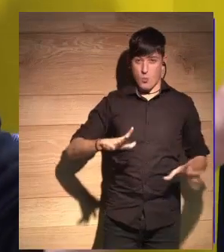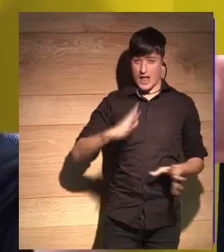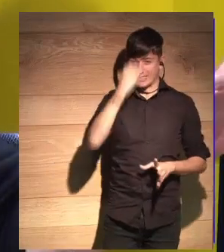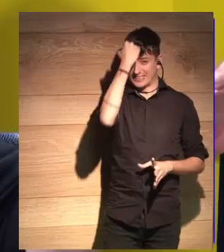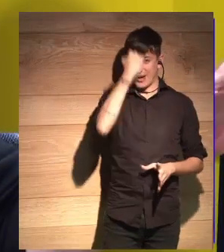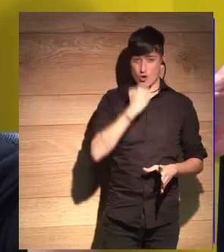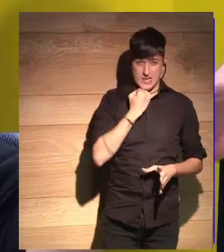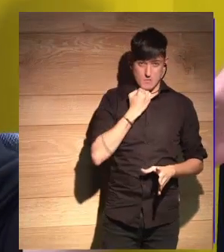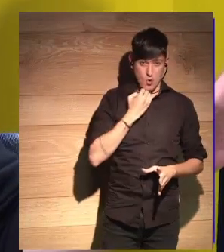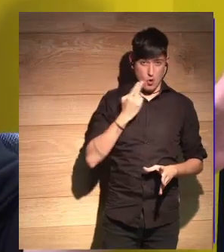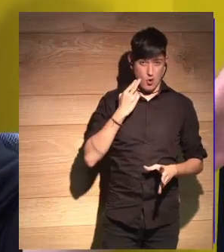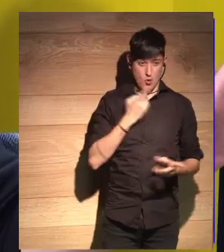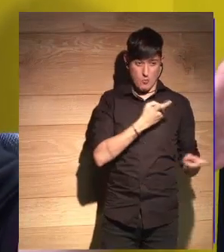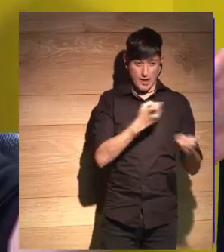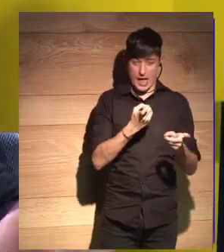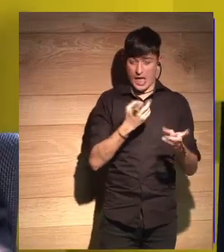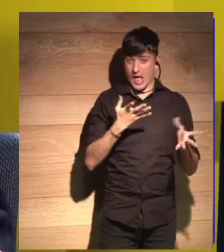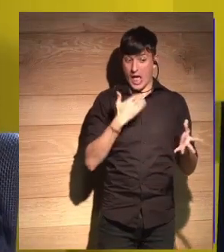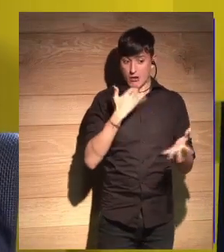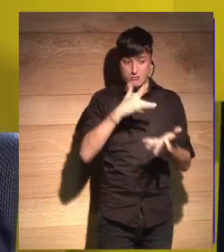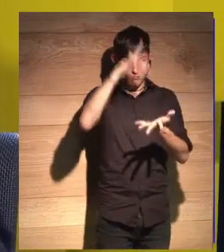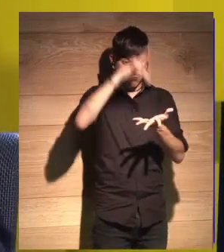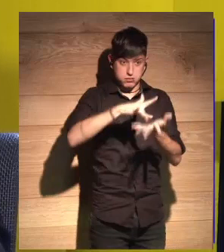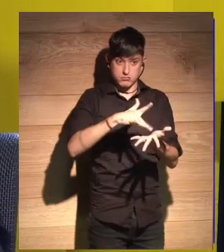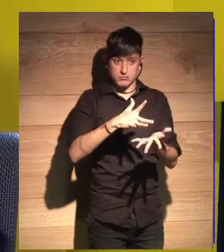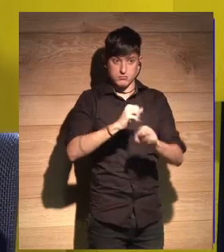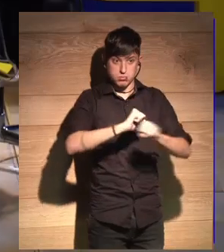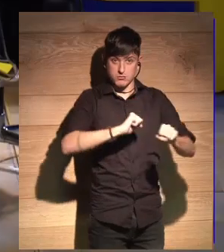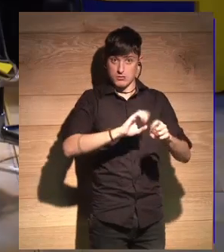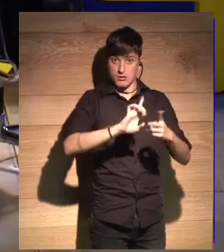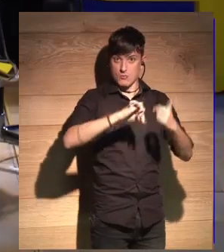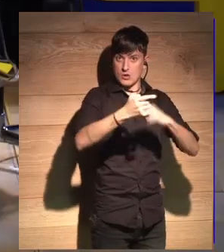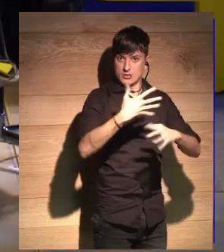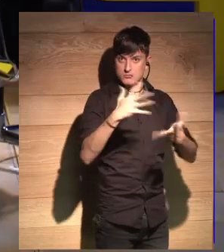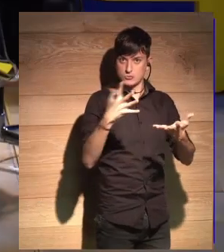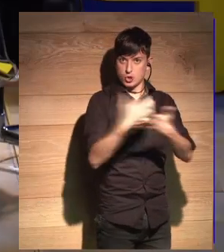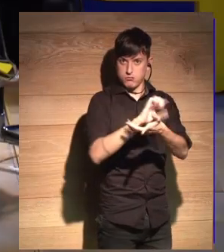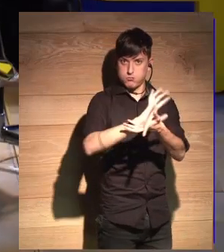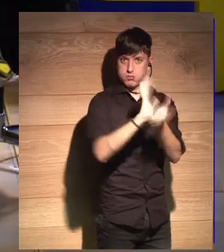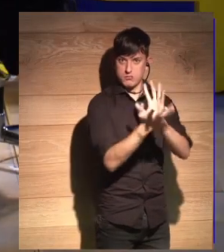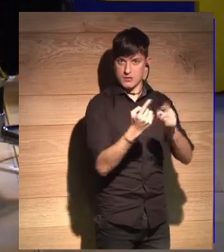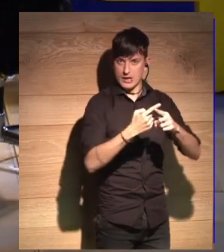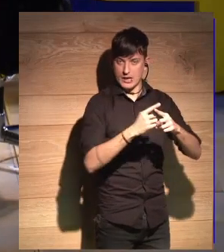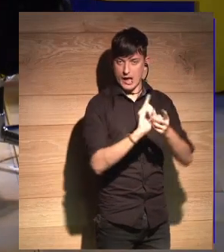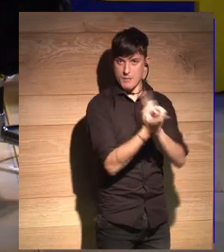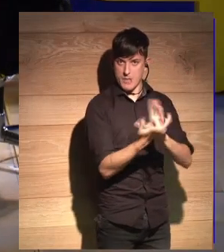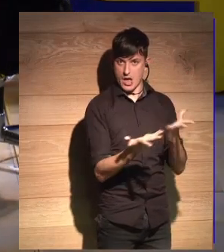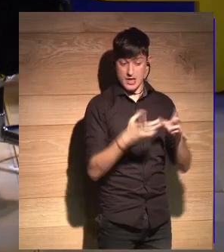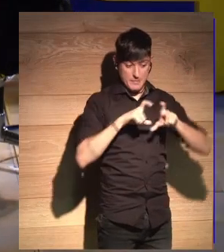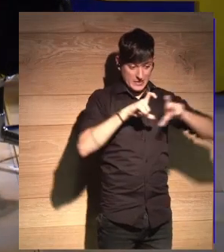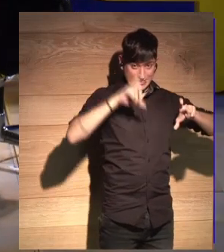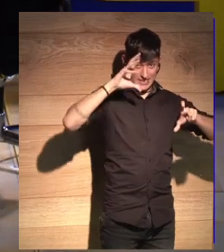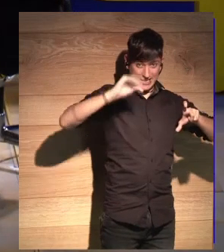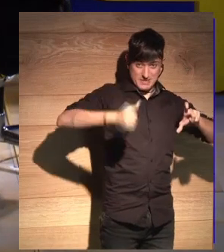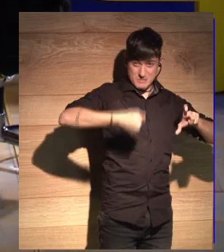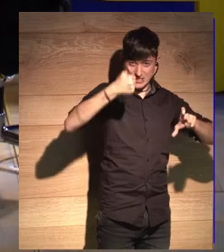then suddenly everything has to change. You know. And some of the smarter companies are looking at this early,